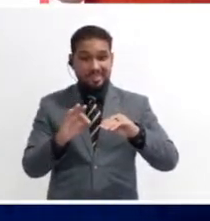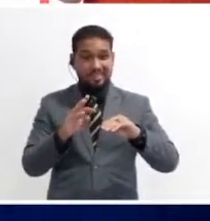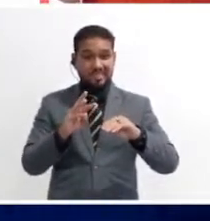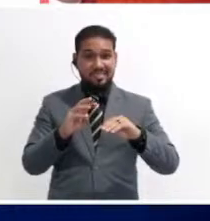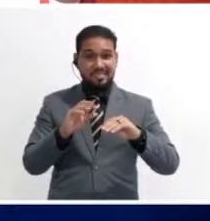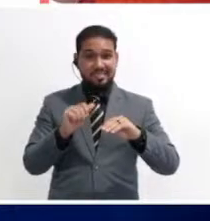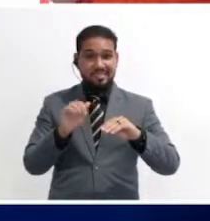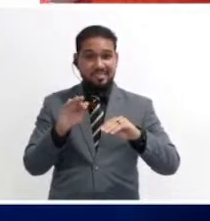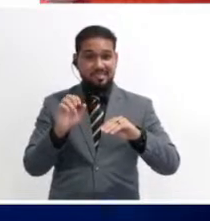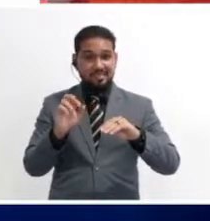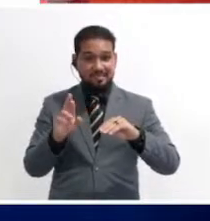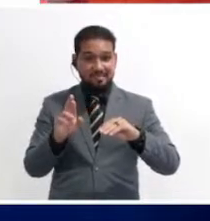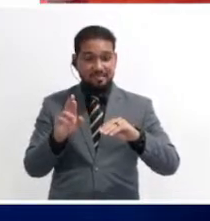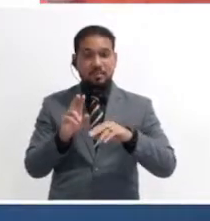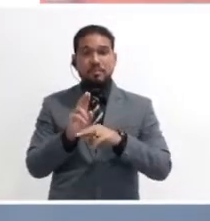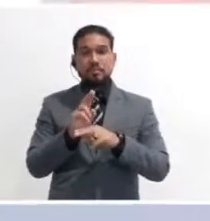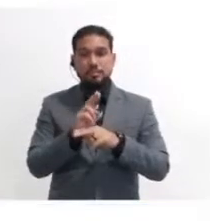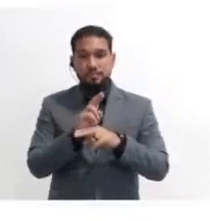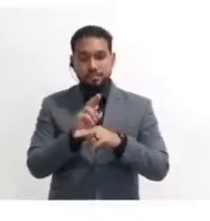solder ball.